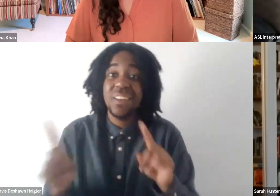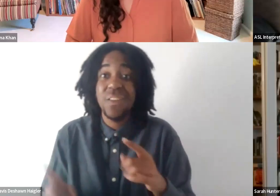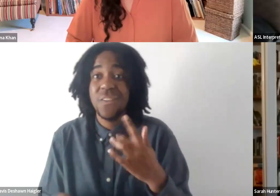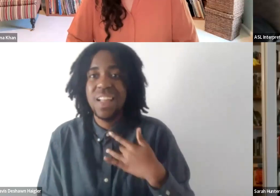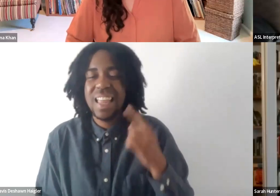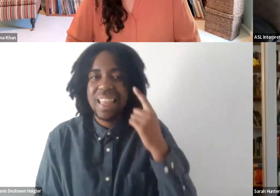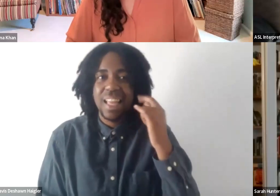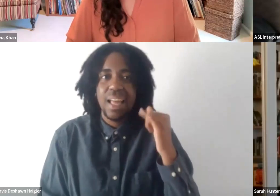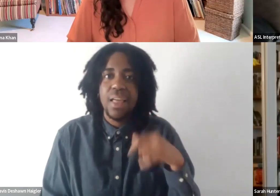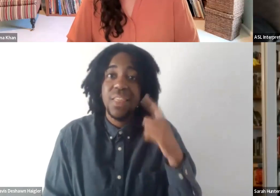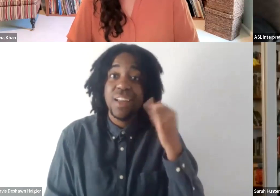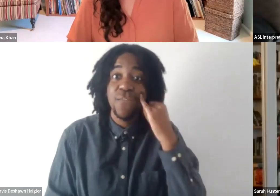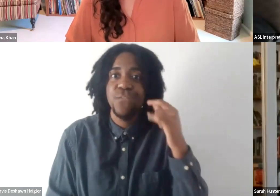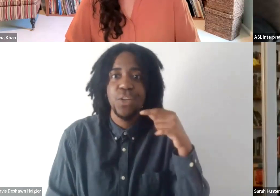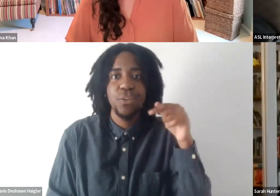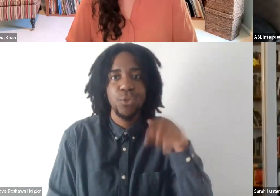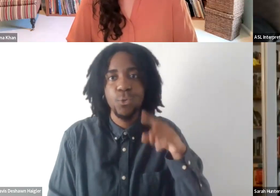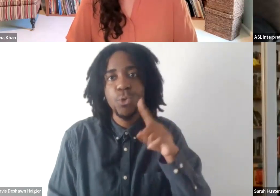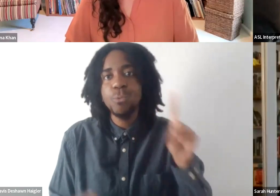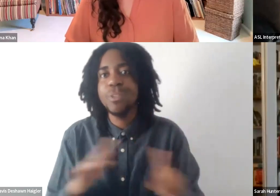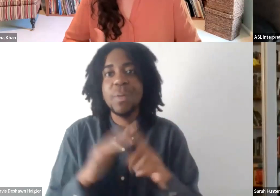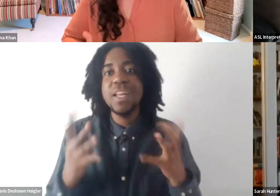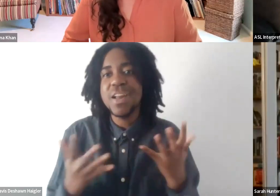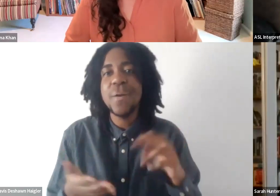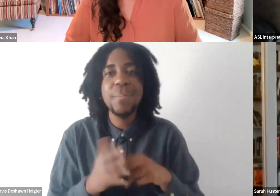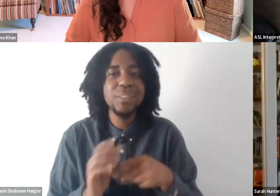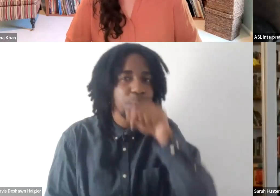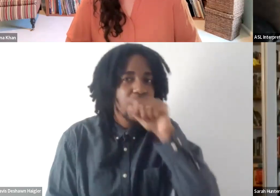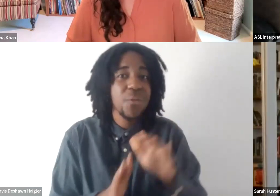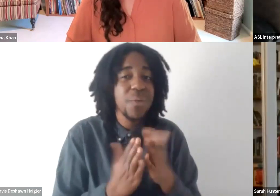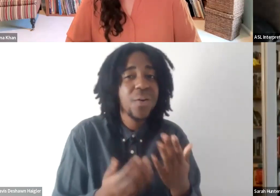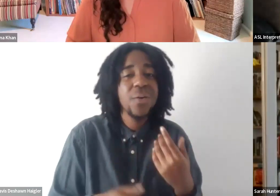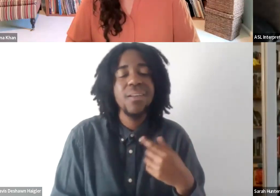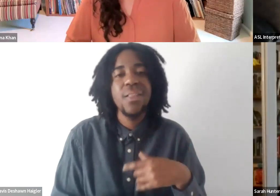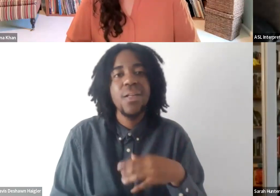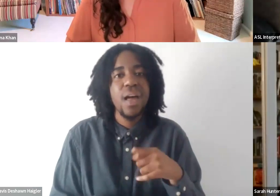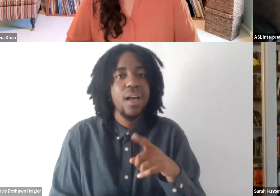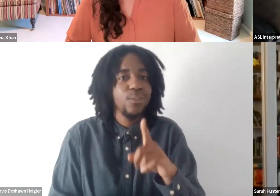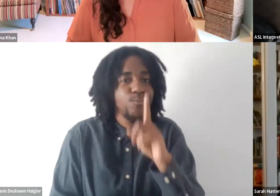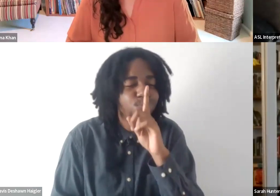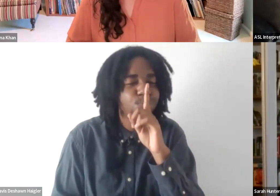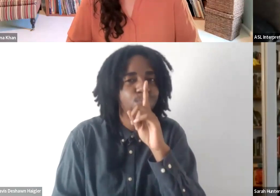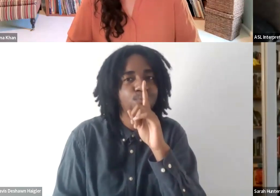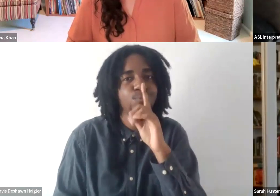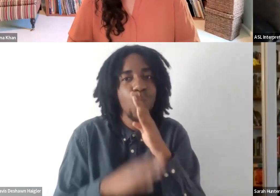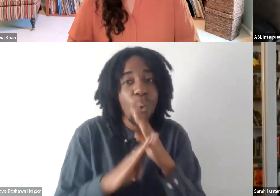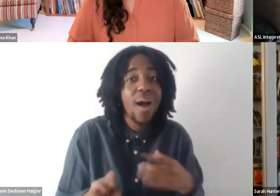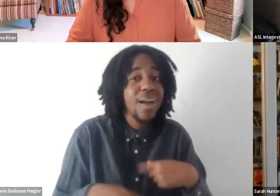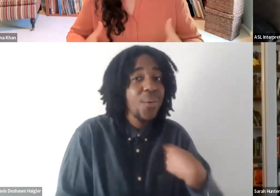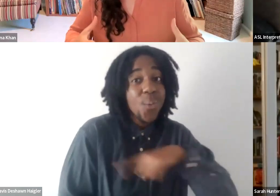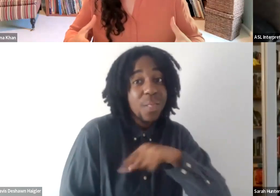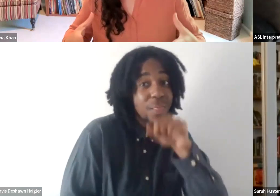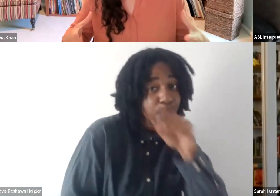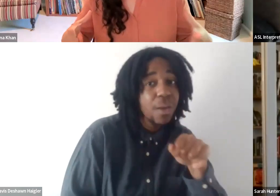who's tuned in hopefully is a book person. And we know, like, we love the hush of the library and the collective energy that comes